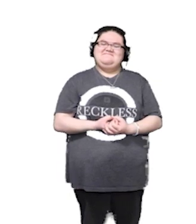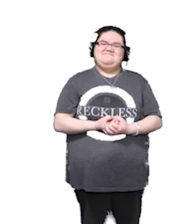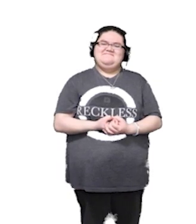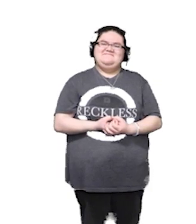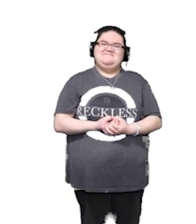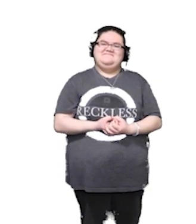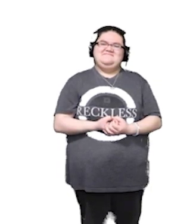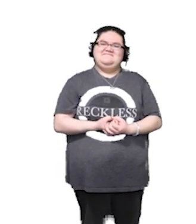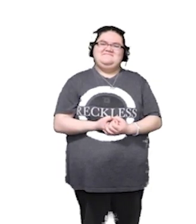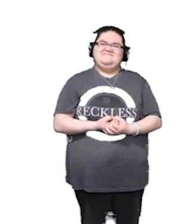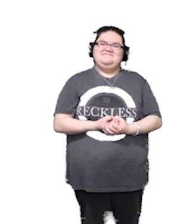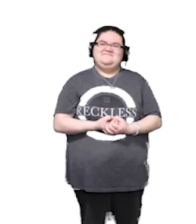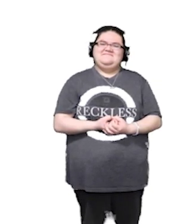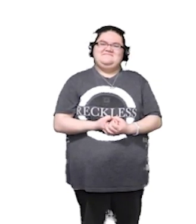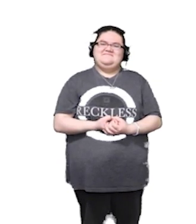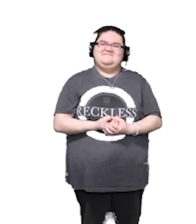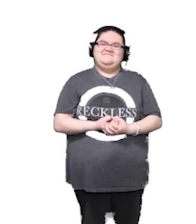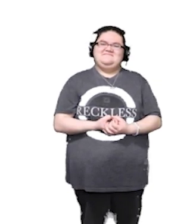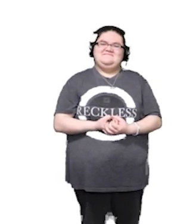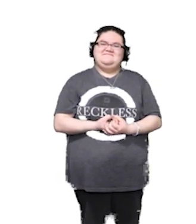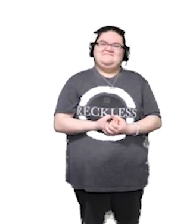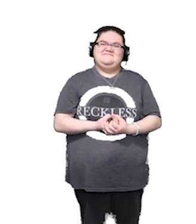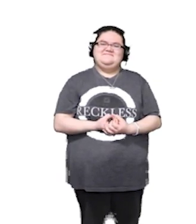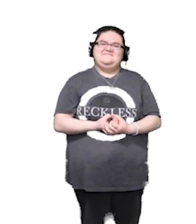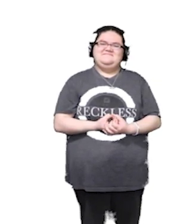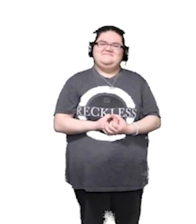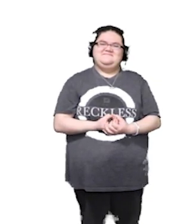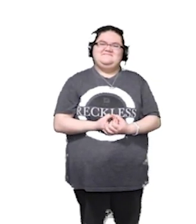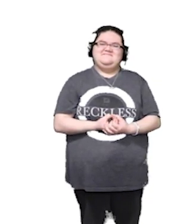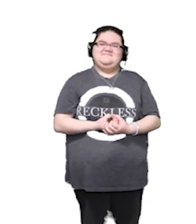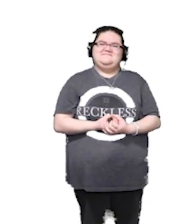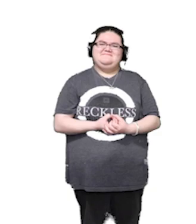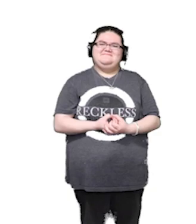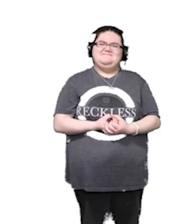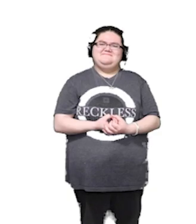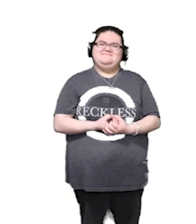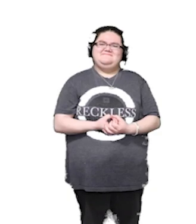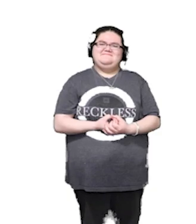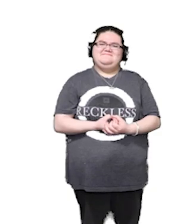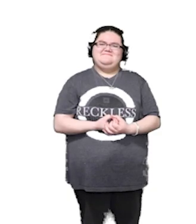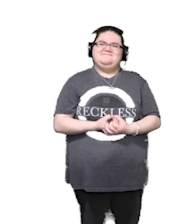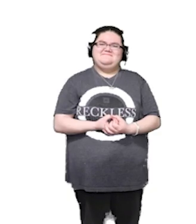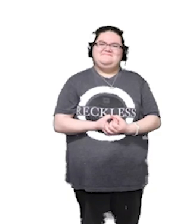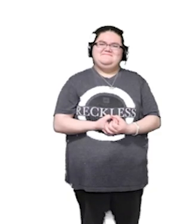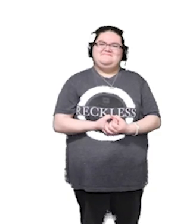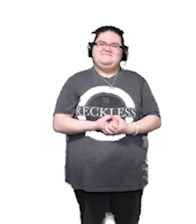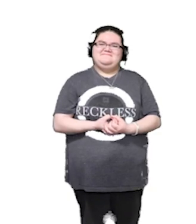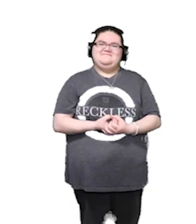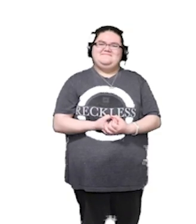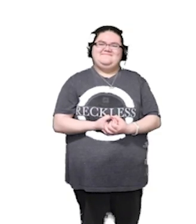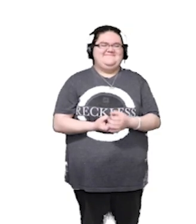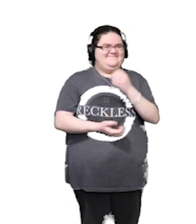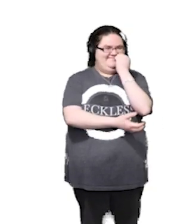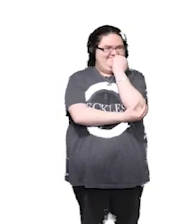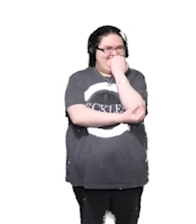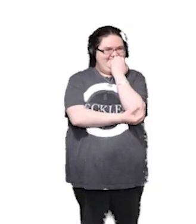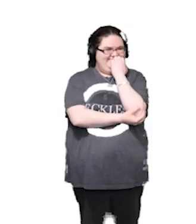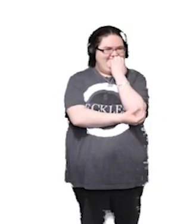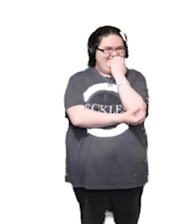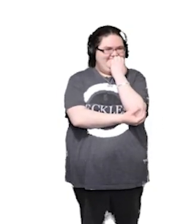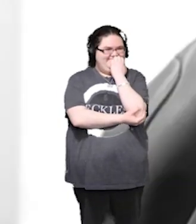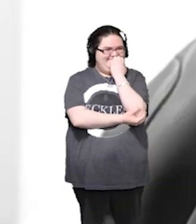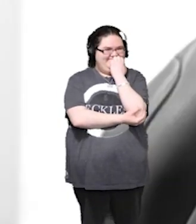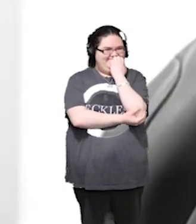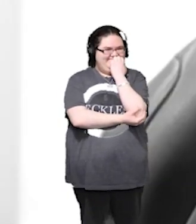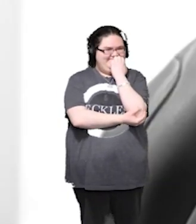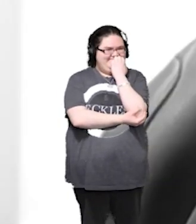kick. My rhymes are fly. My beats are sick. My crew is big and it keeps getting bigger. That's because Jesus Christ is my